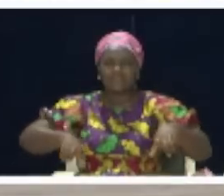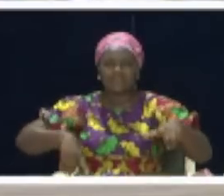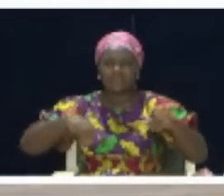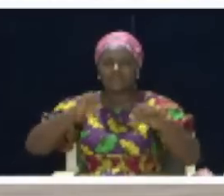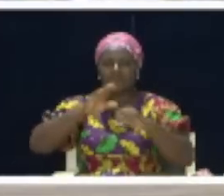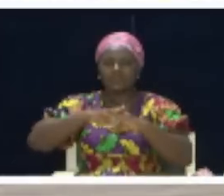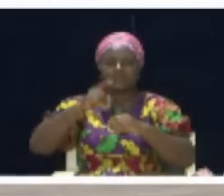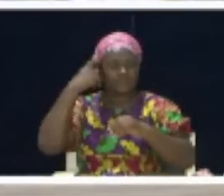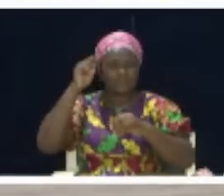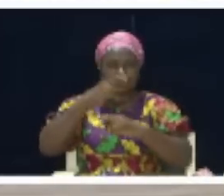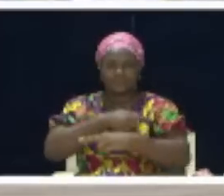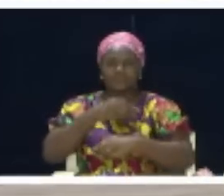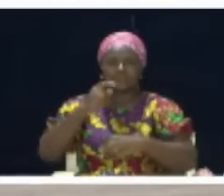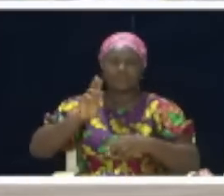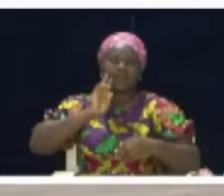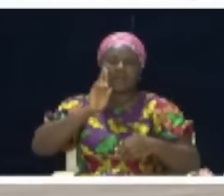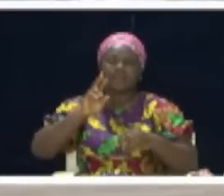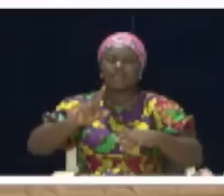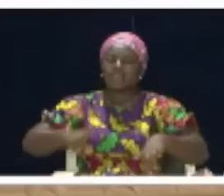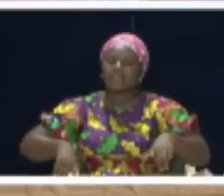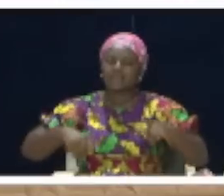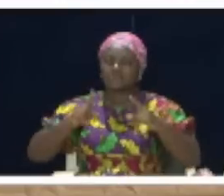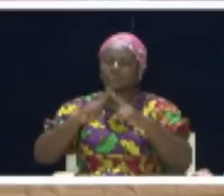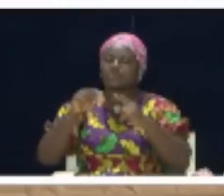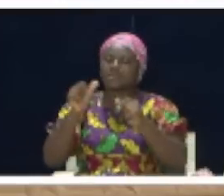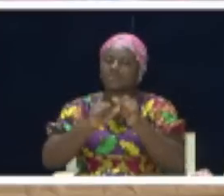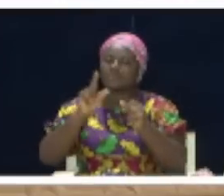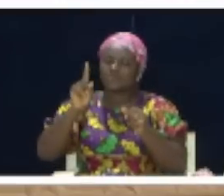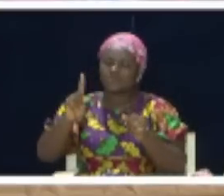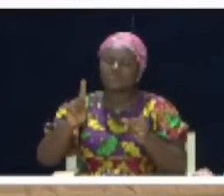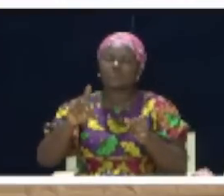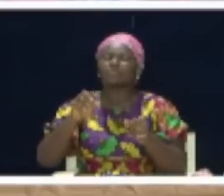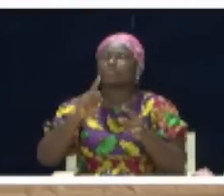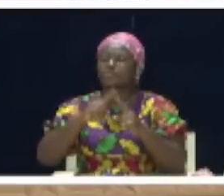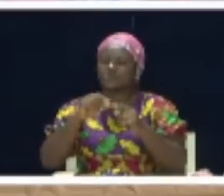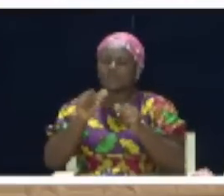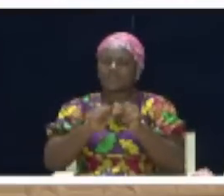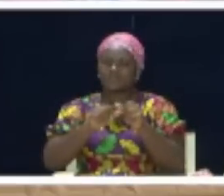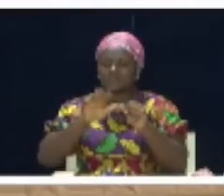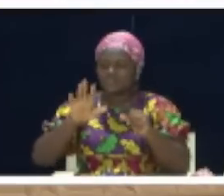To every man, every woman, every child of God,